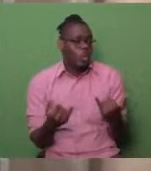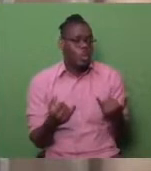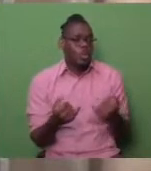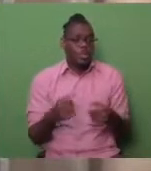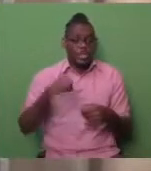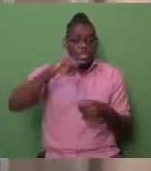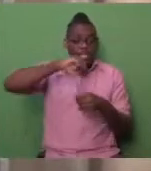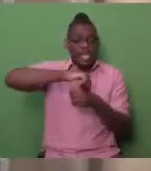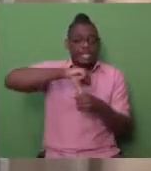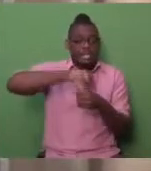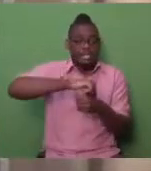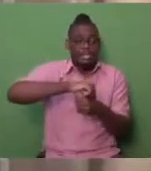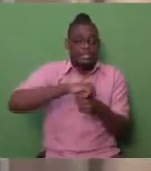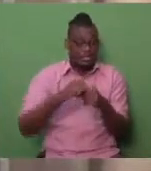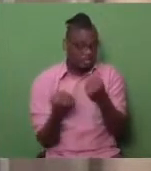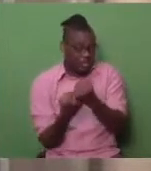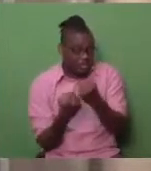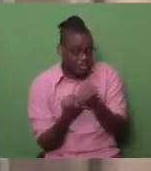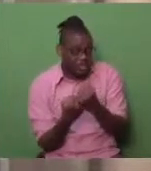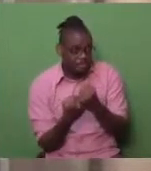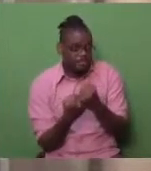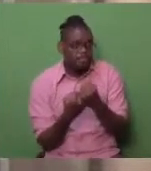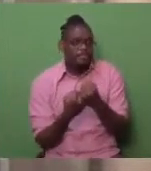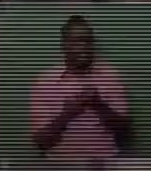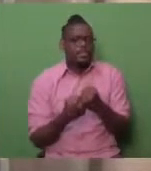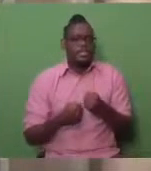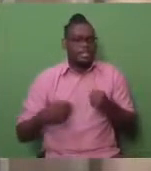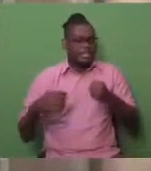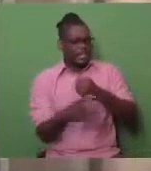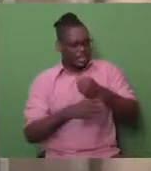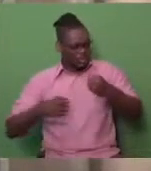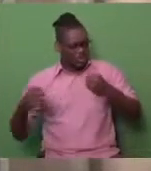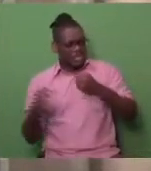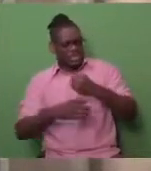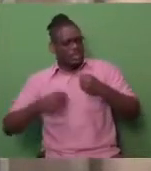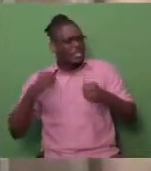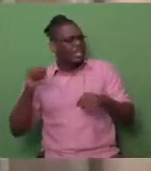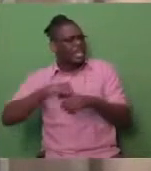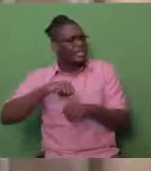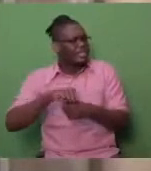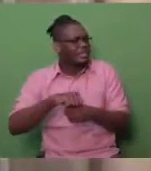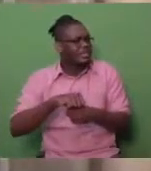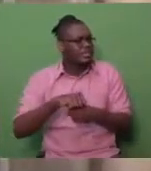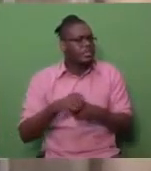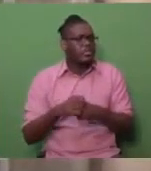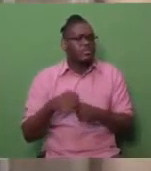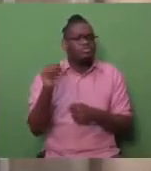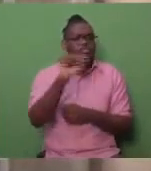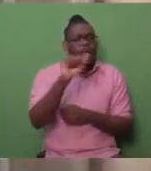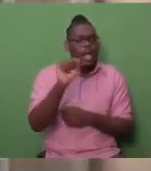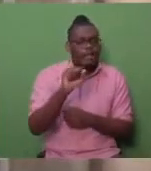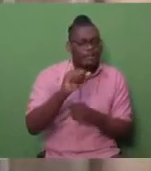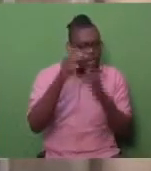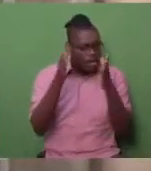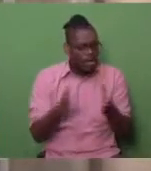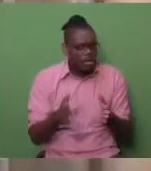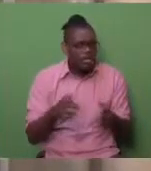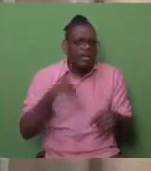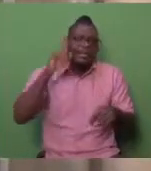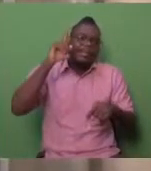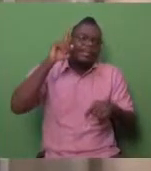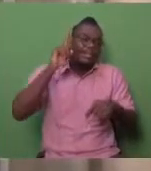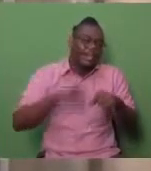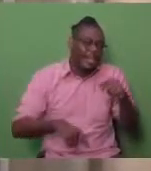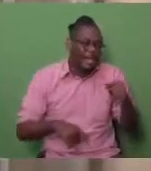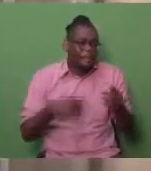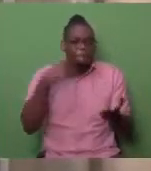transport, and we all know the domino effect as this cost is passed. And you know, I see now Guyana,